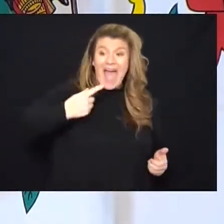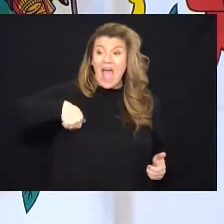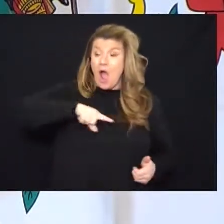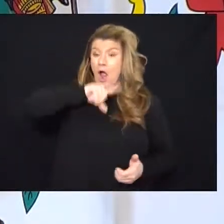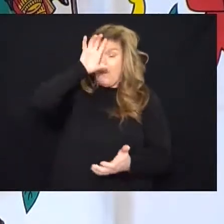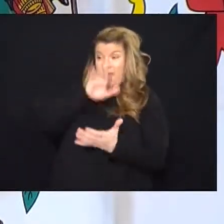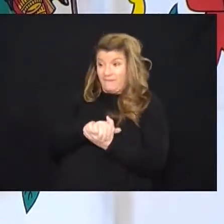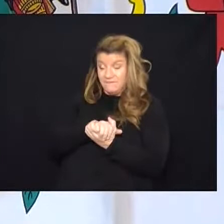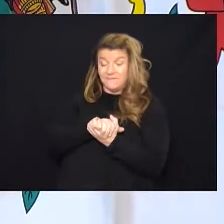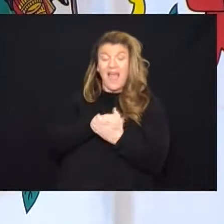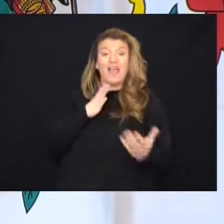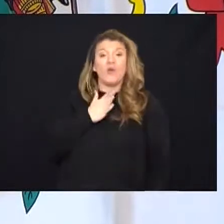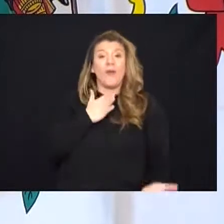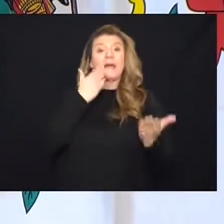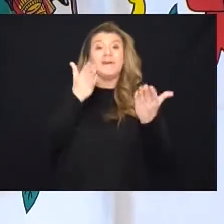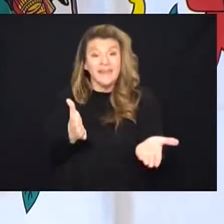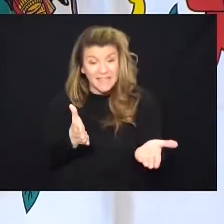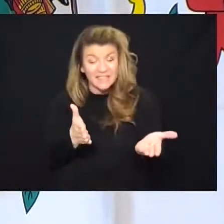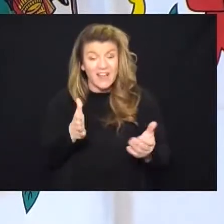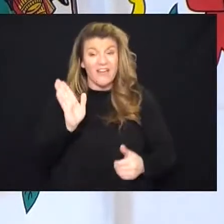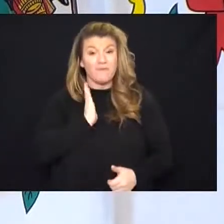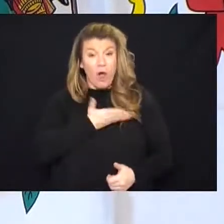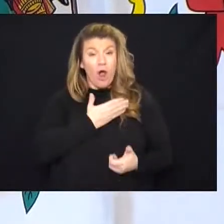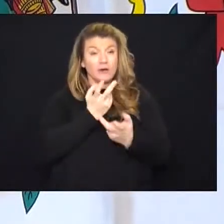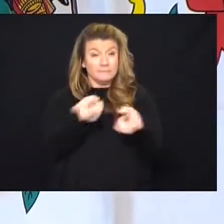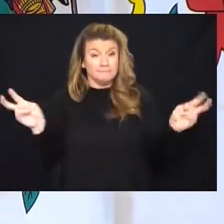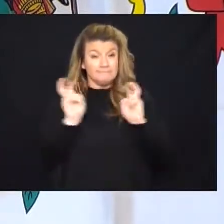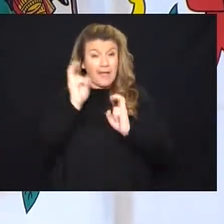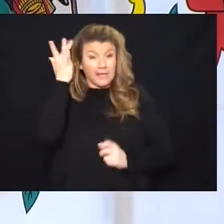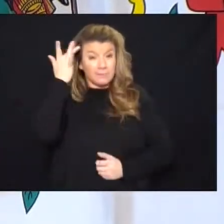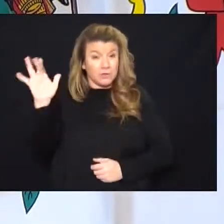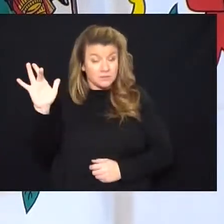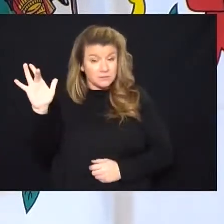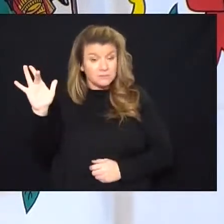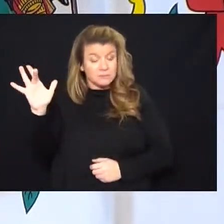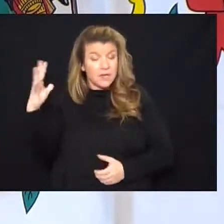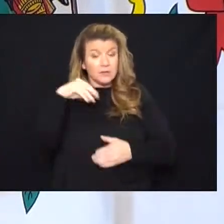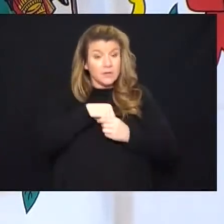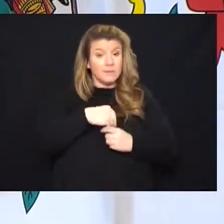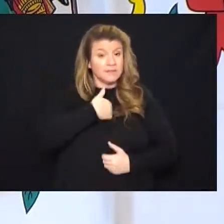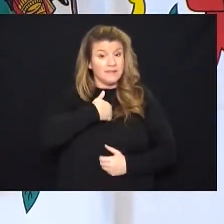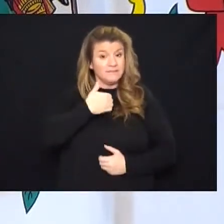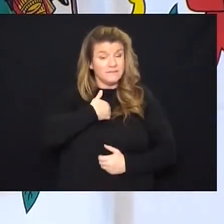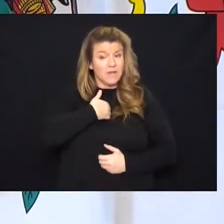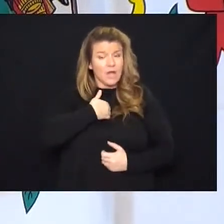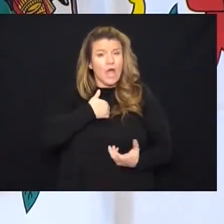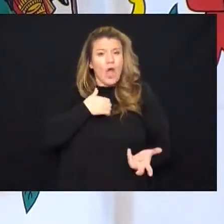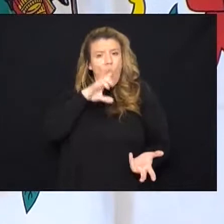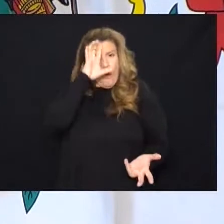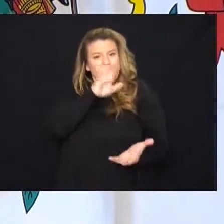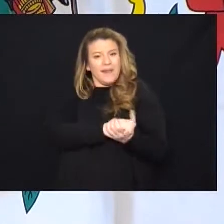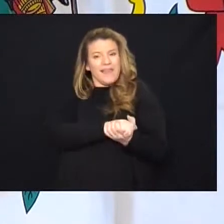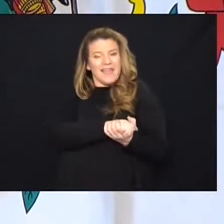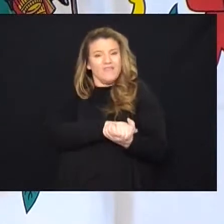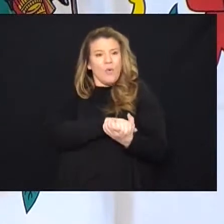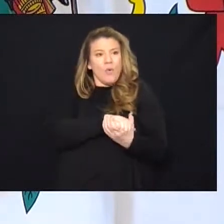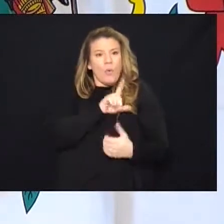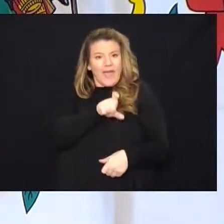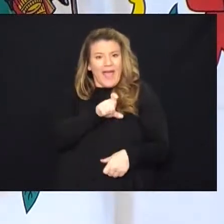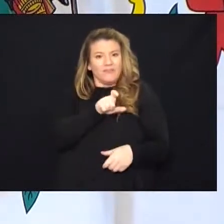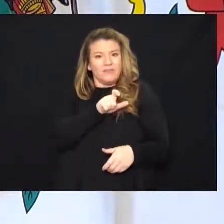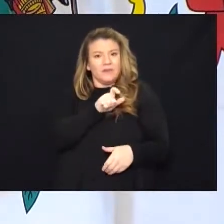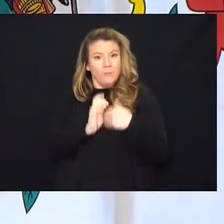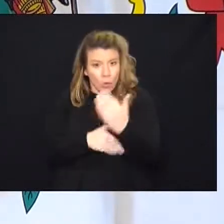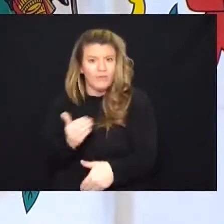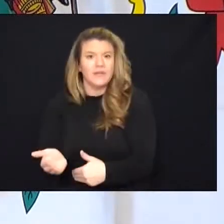what the recommendations of these great experts are, and myself, we believe that we got to move. We got to move